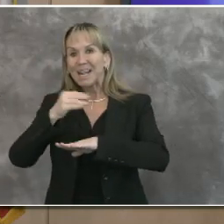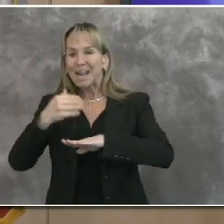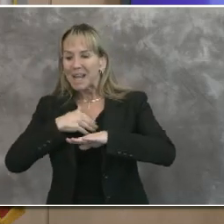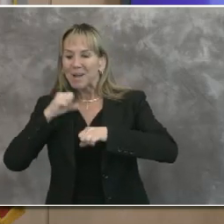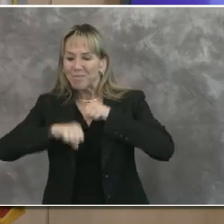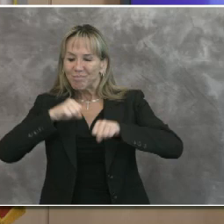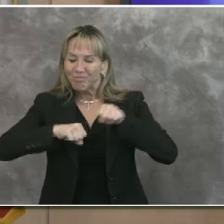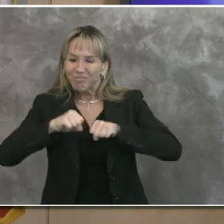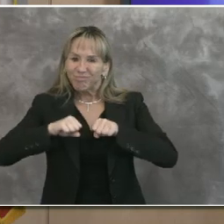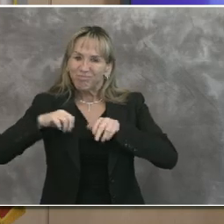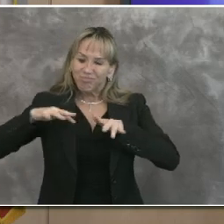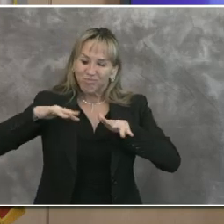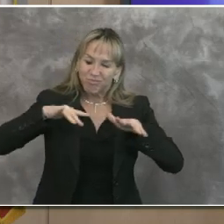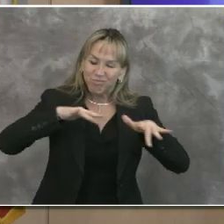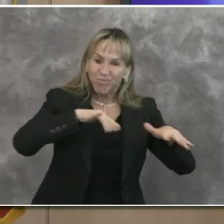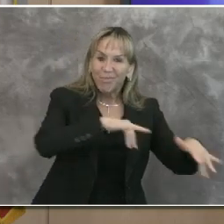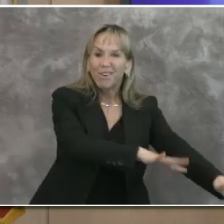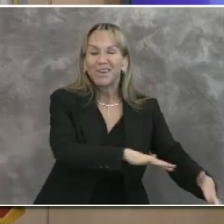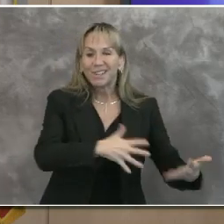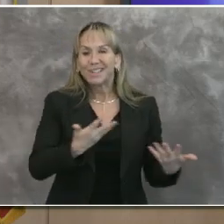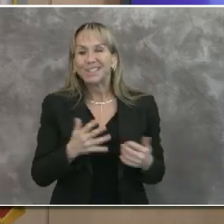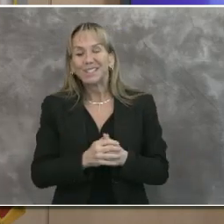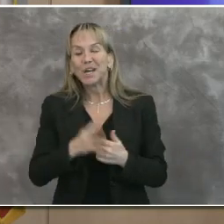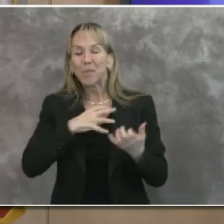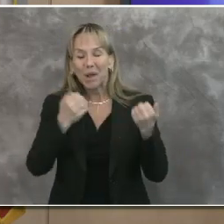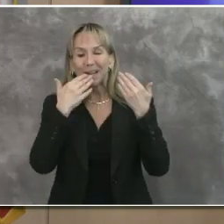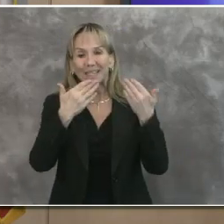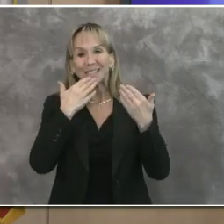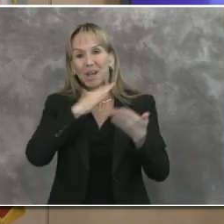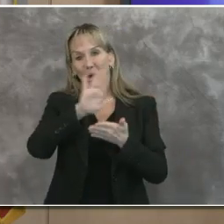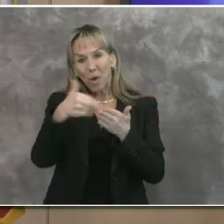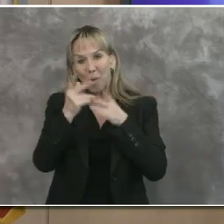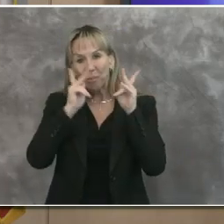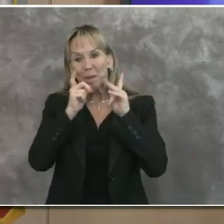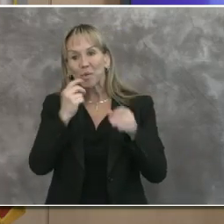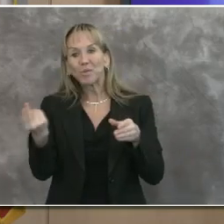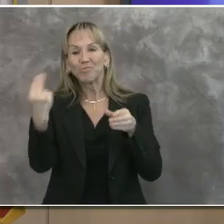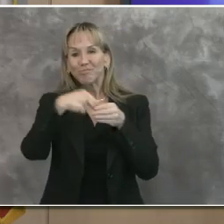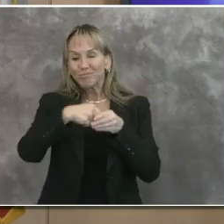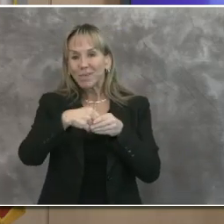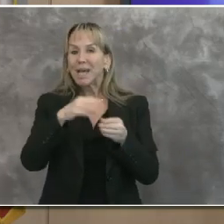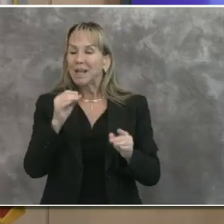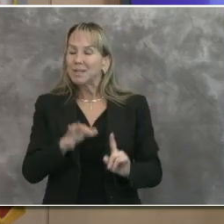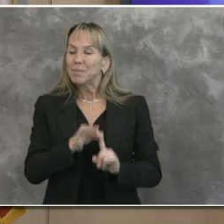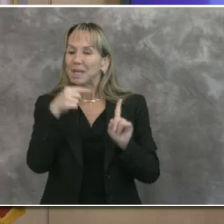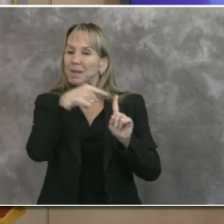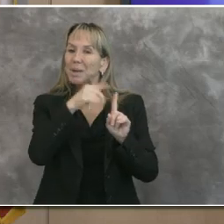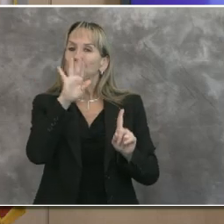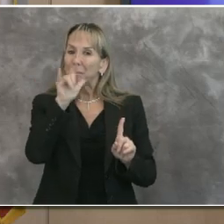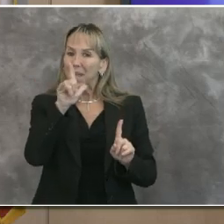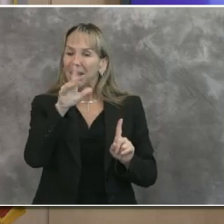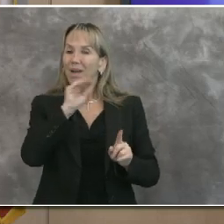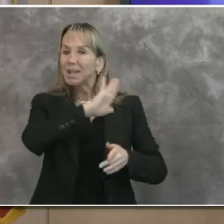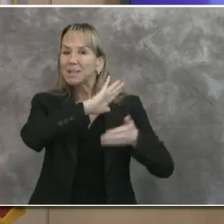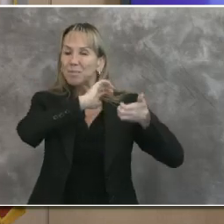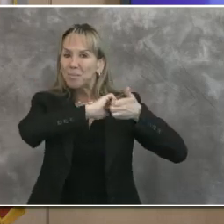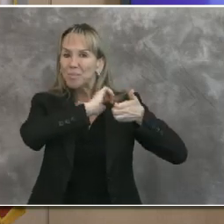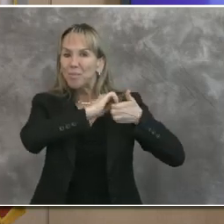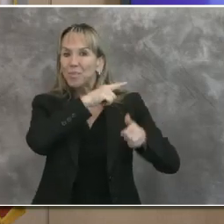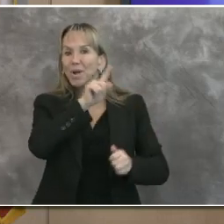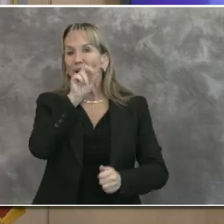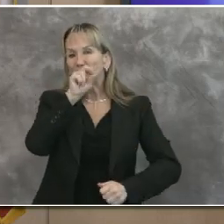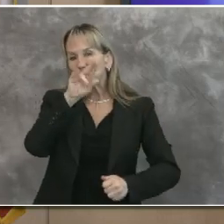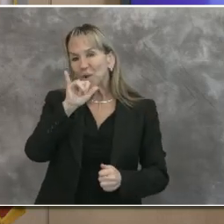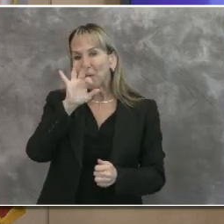their own bike rides or activities. I want to thank all of the participants, and especially Bill and his partner in the event,